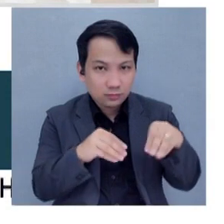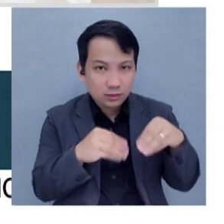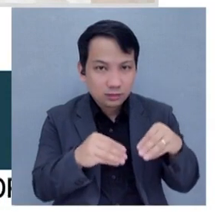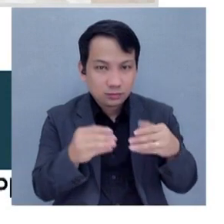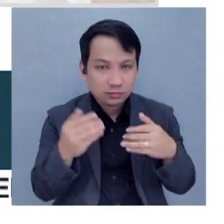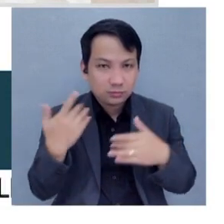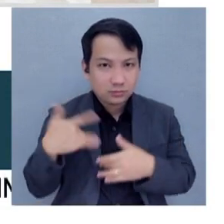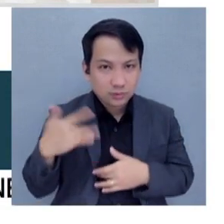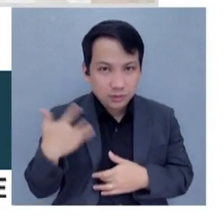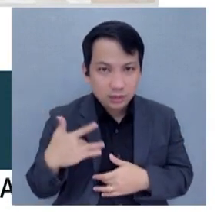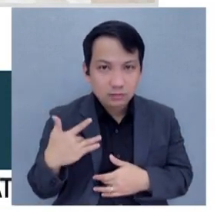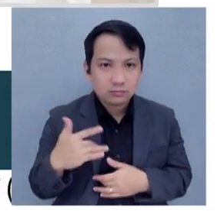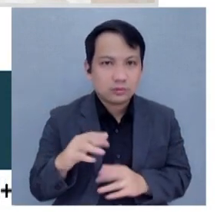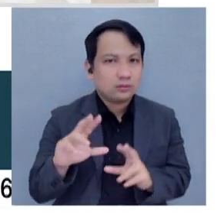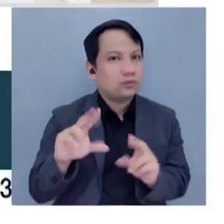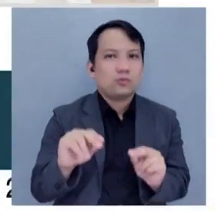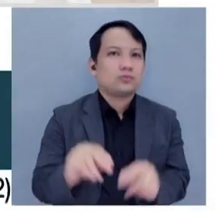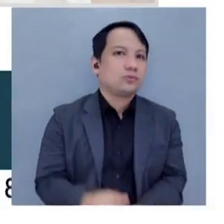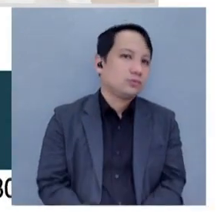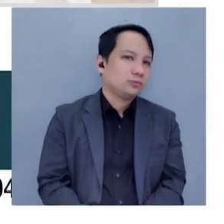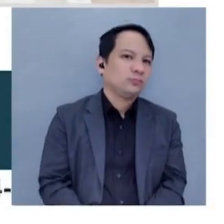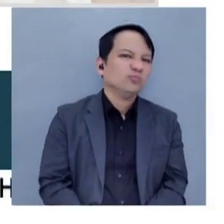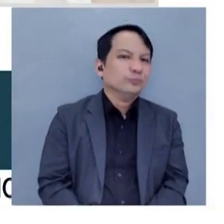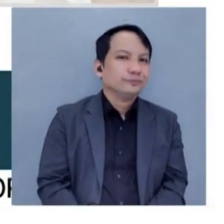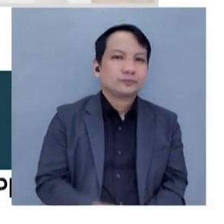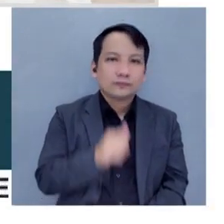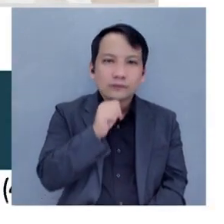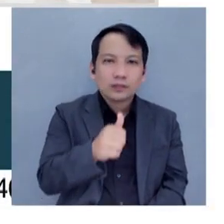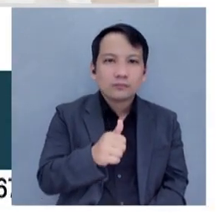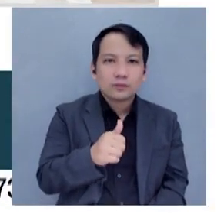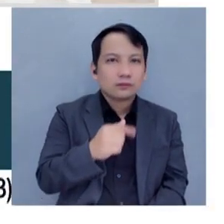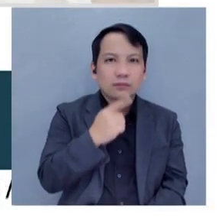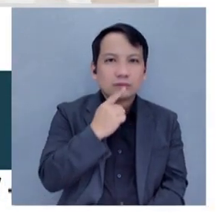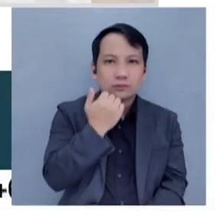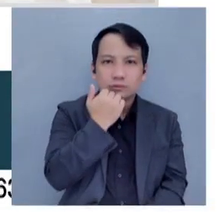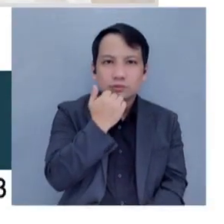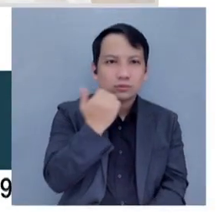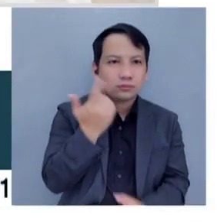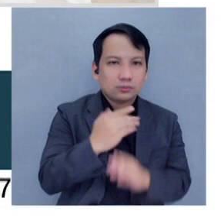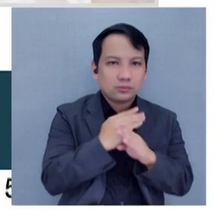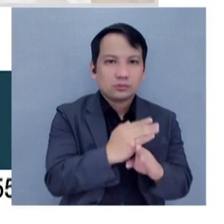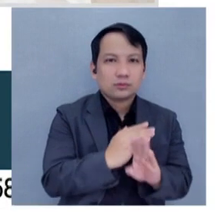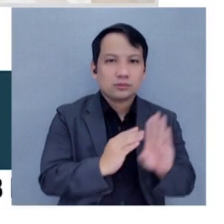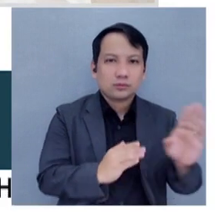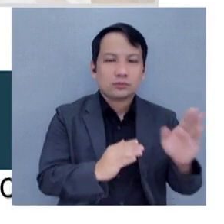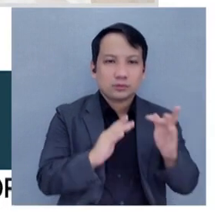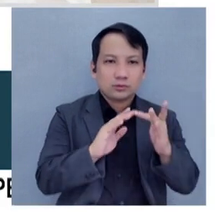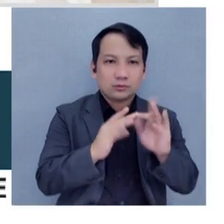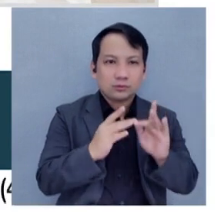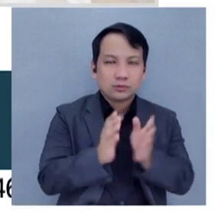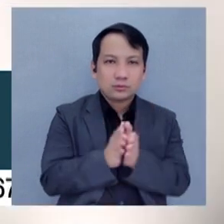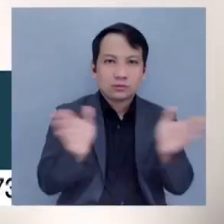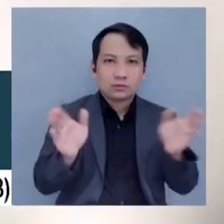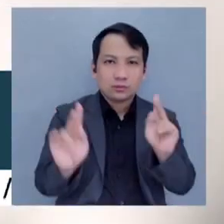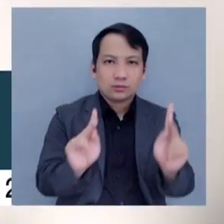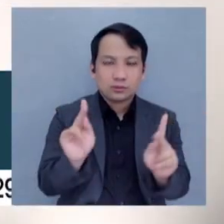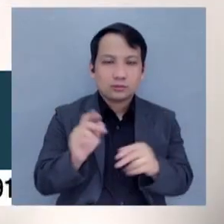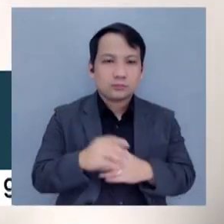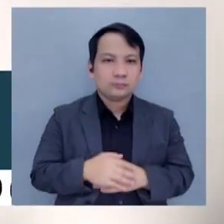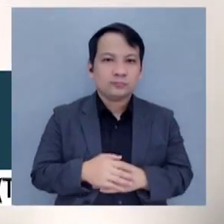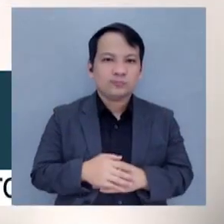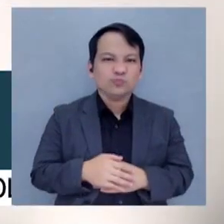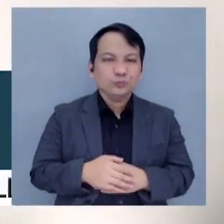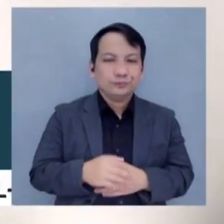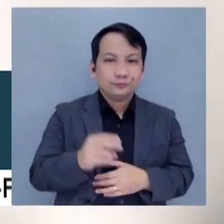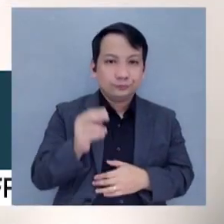Kasi parang hindi naman yata tama yan for the protection of our netizens and the general public. Nograles added